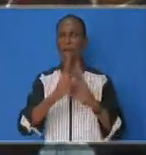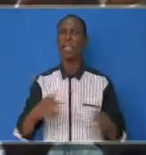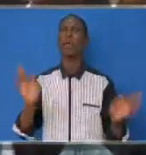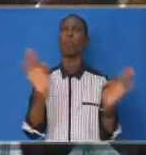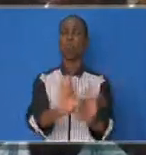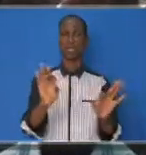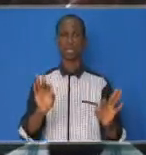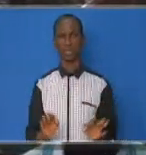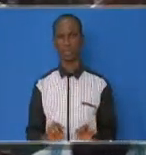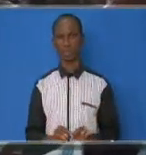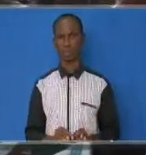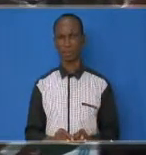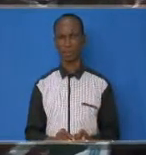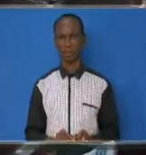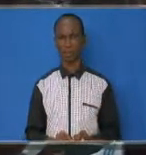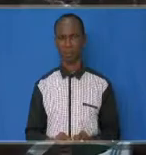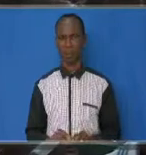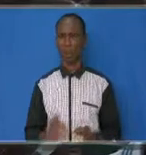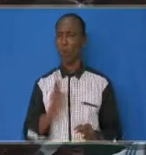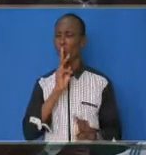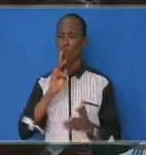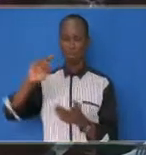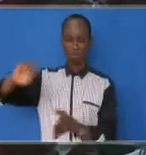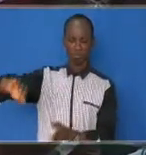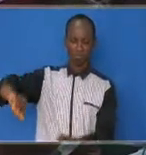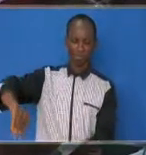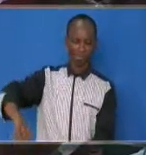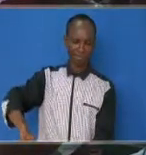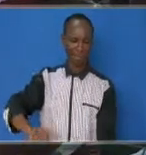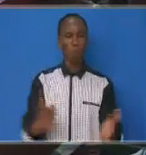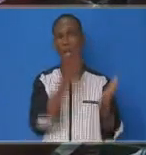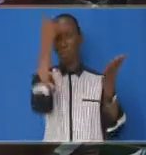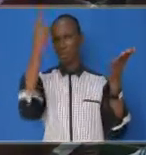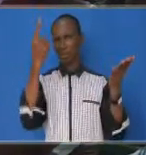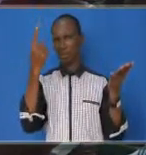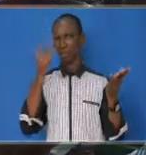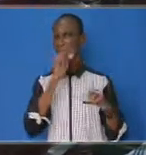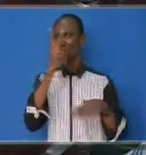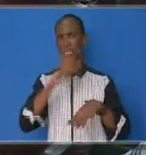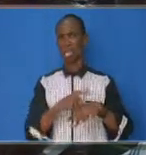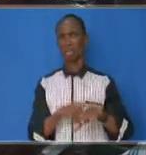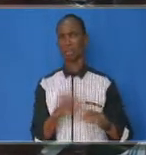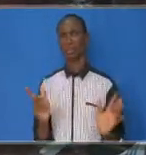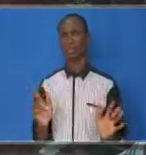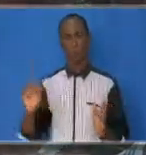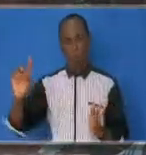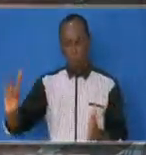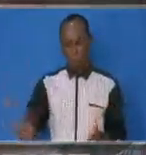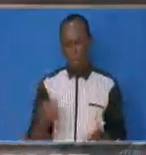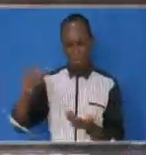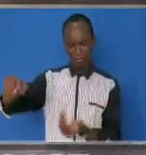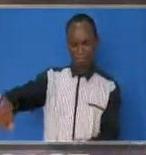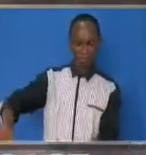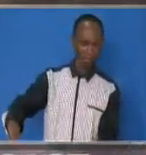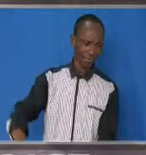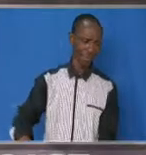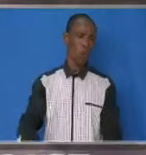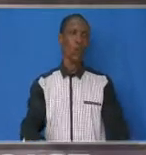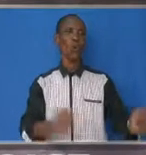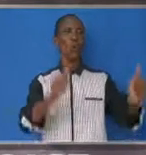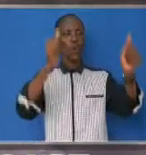one has undergone baptism. We are looking at four very important things